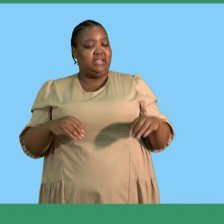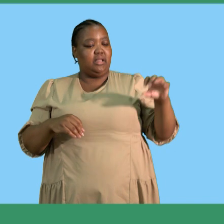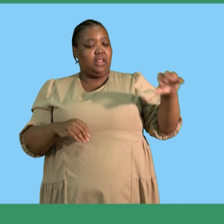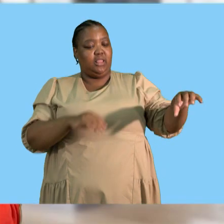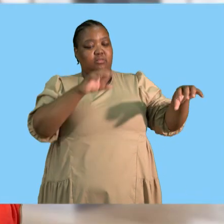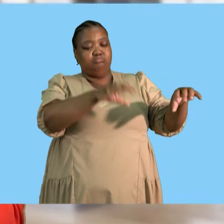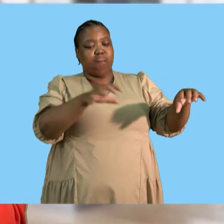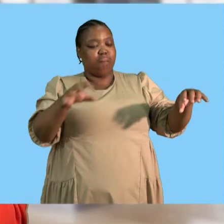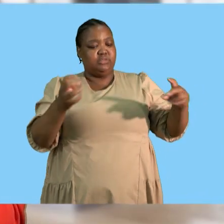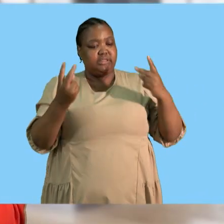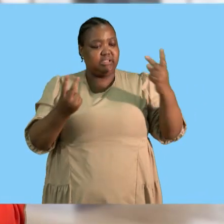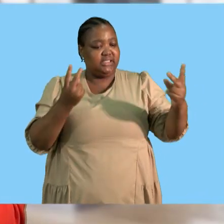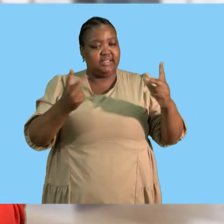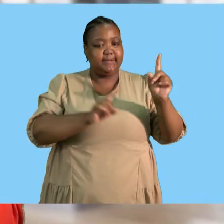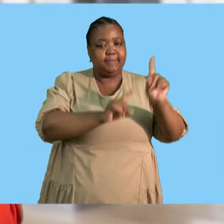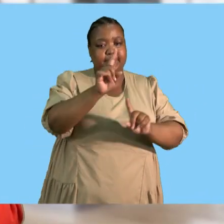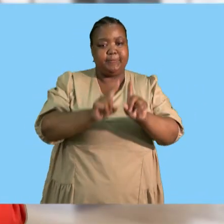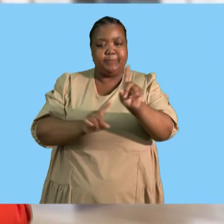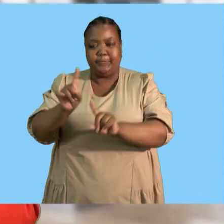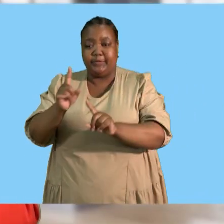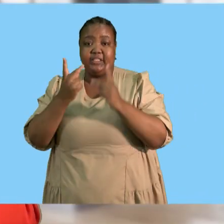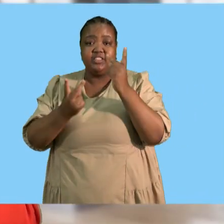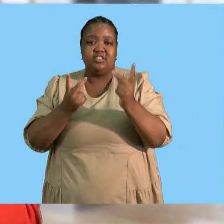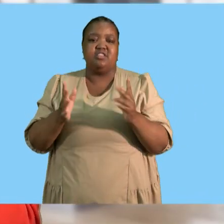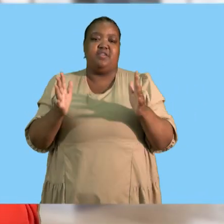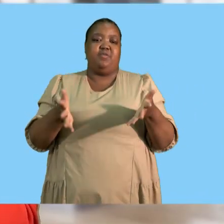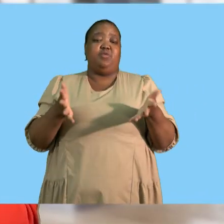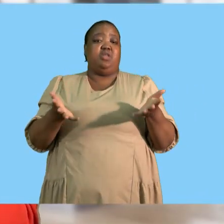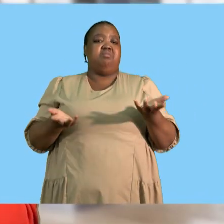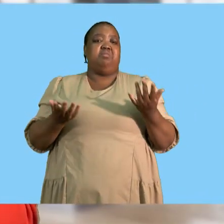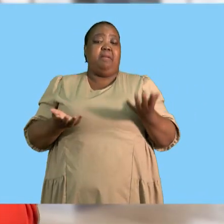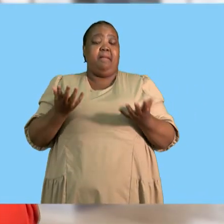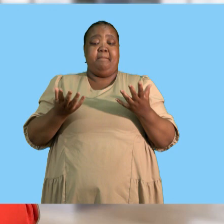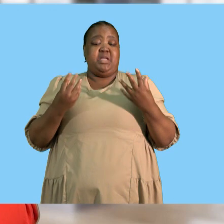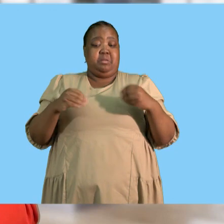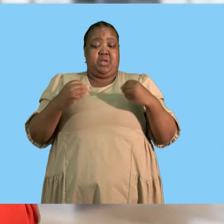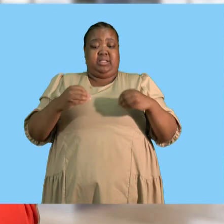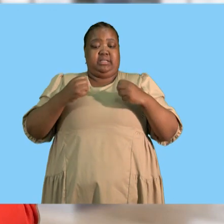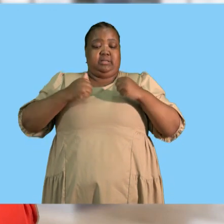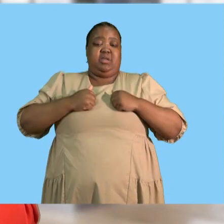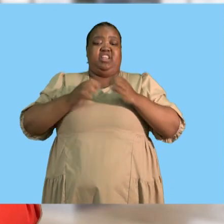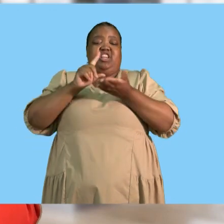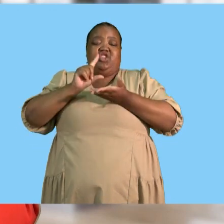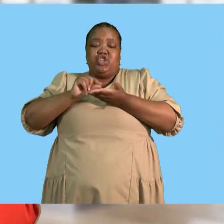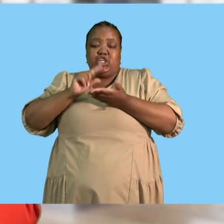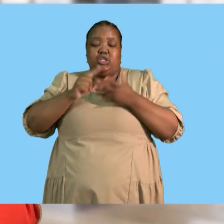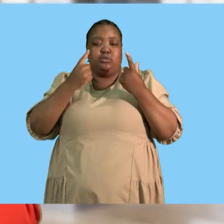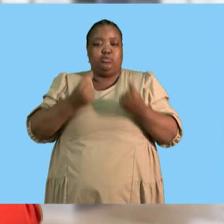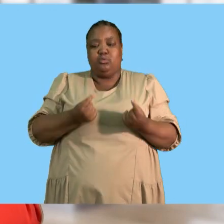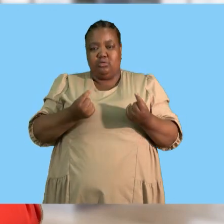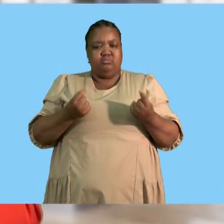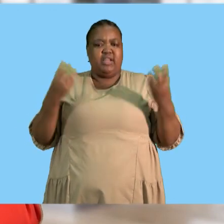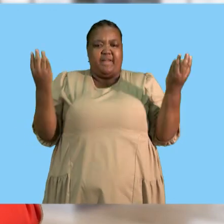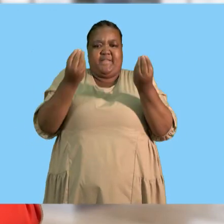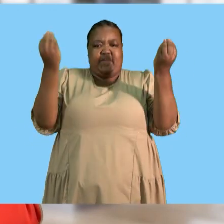business succeeding elsewhere. So my business of making chicken is already famous and people